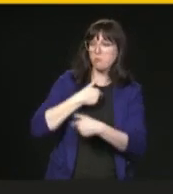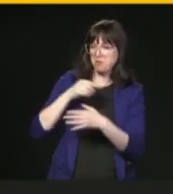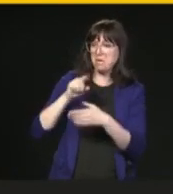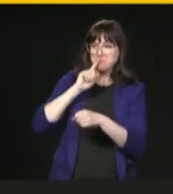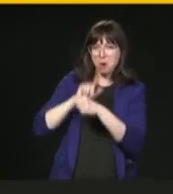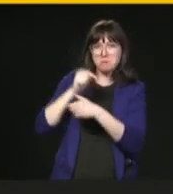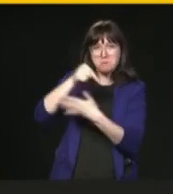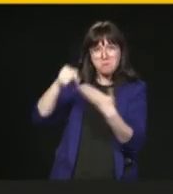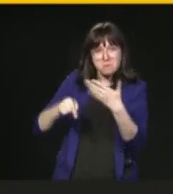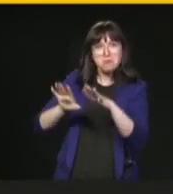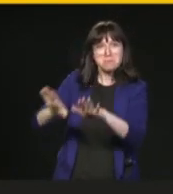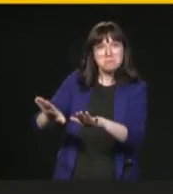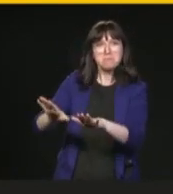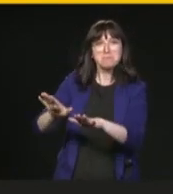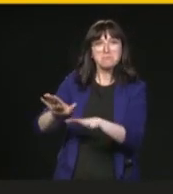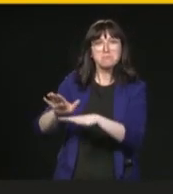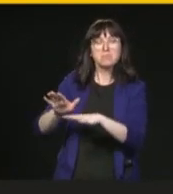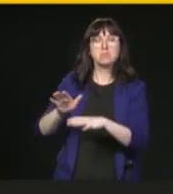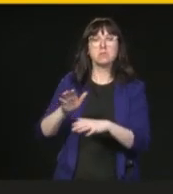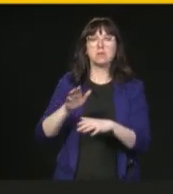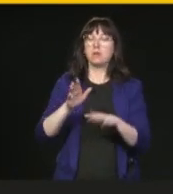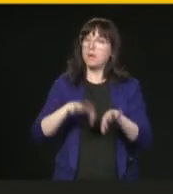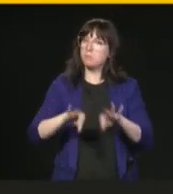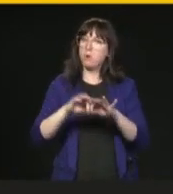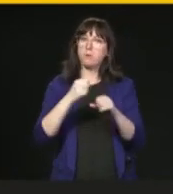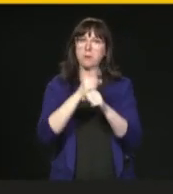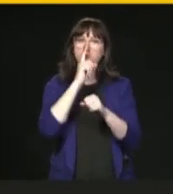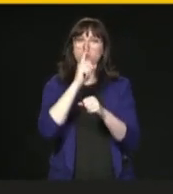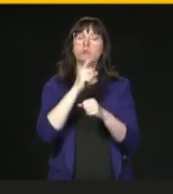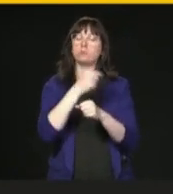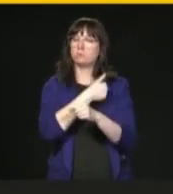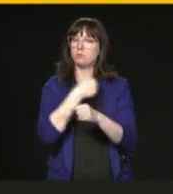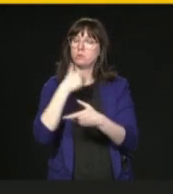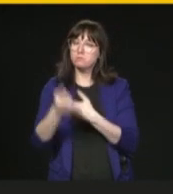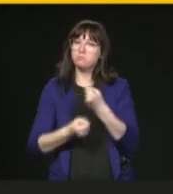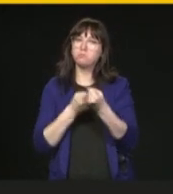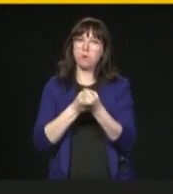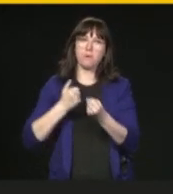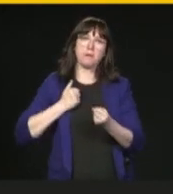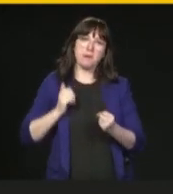to ensure that the necessary measures are there for Canadians.